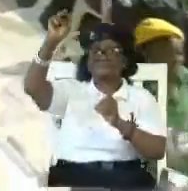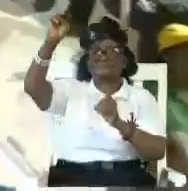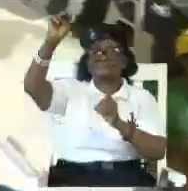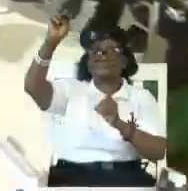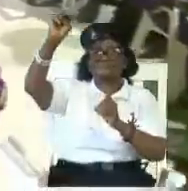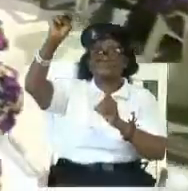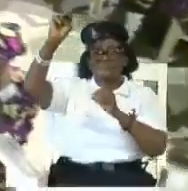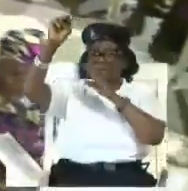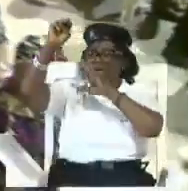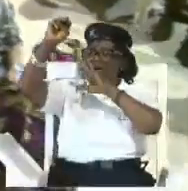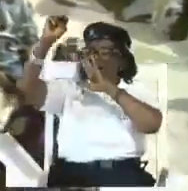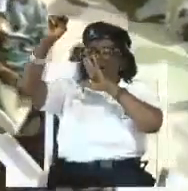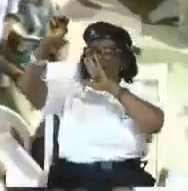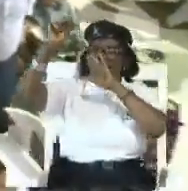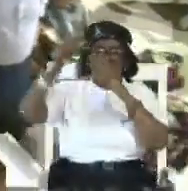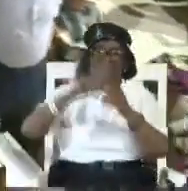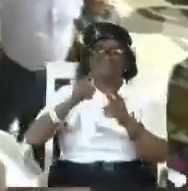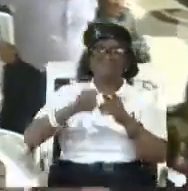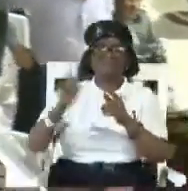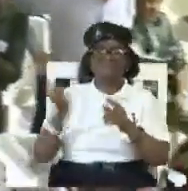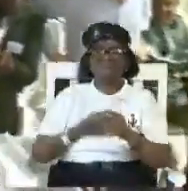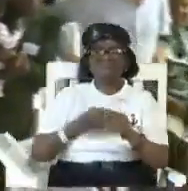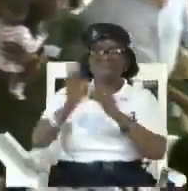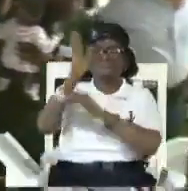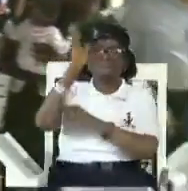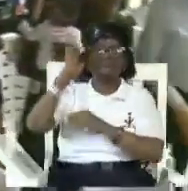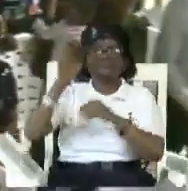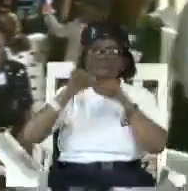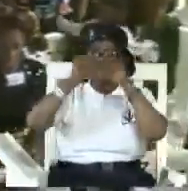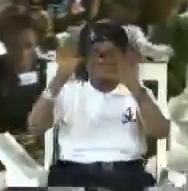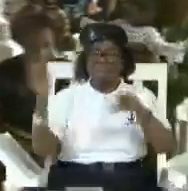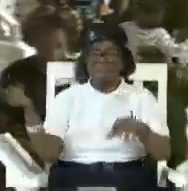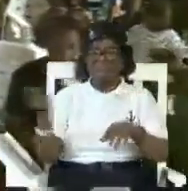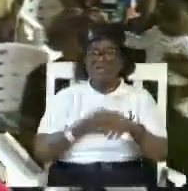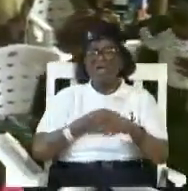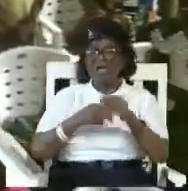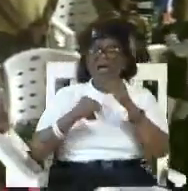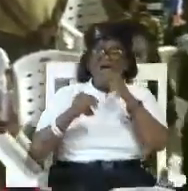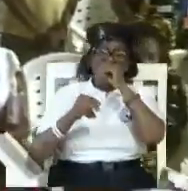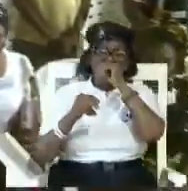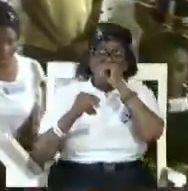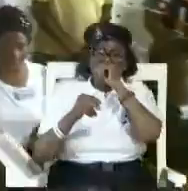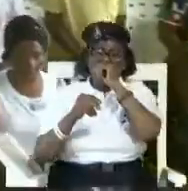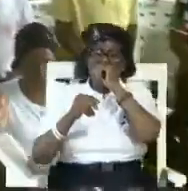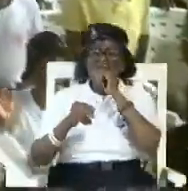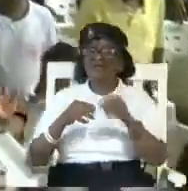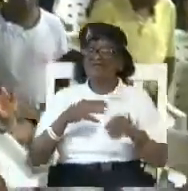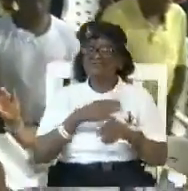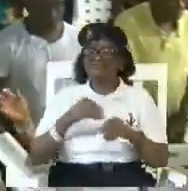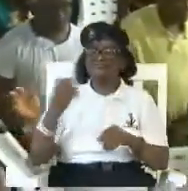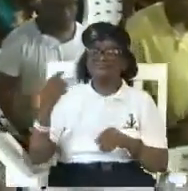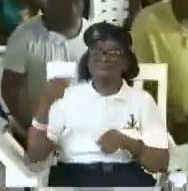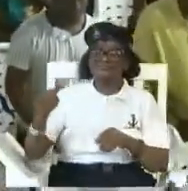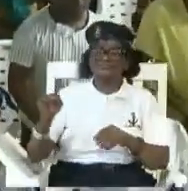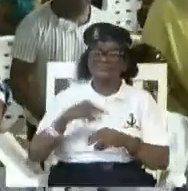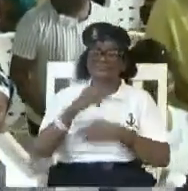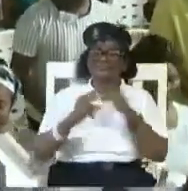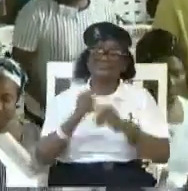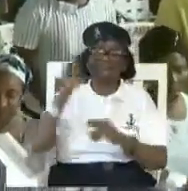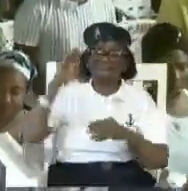then our God will bless us and the world will fear him.